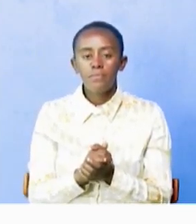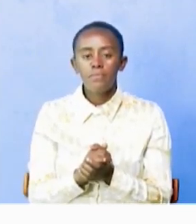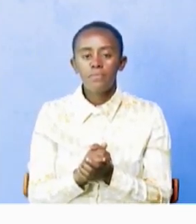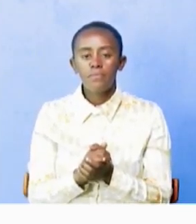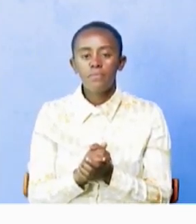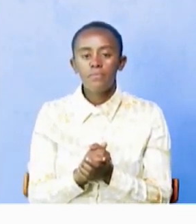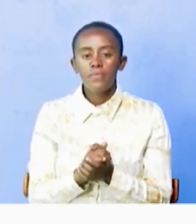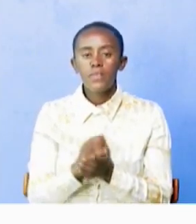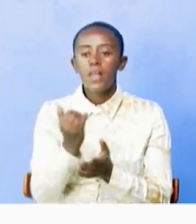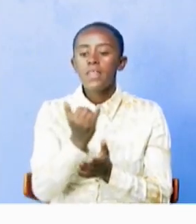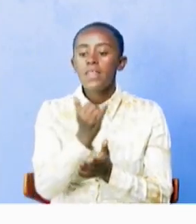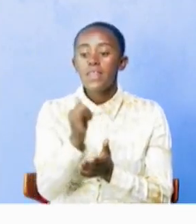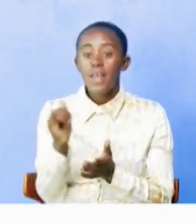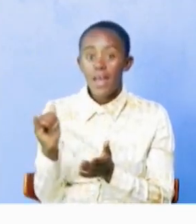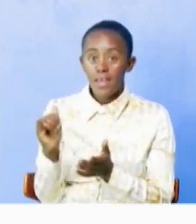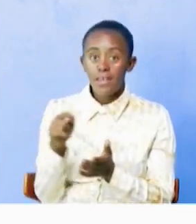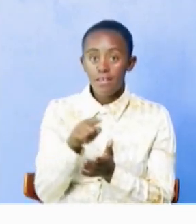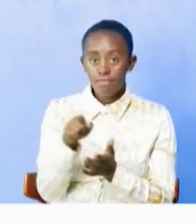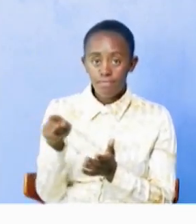They